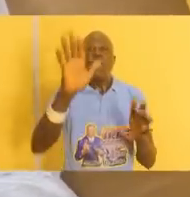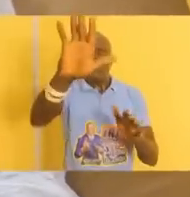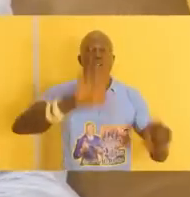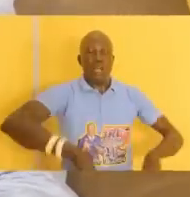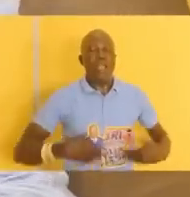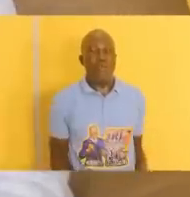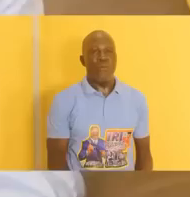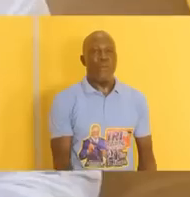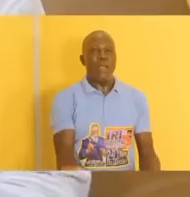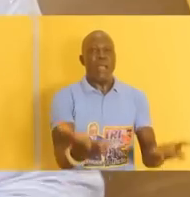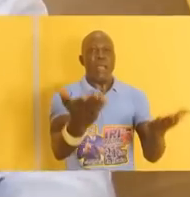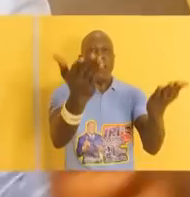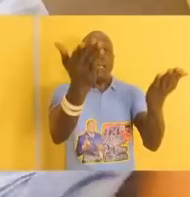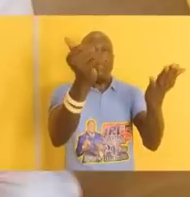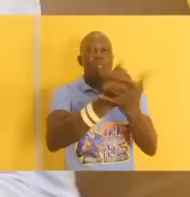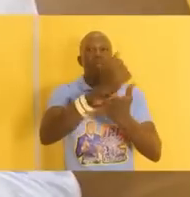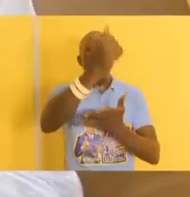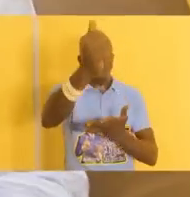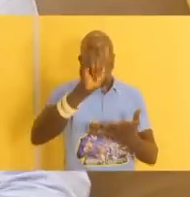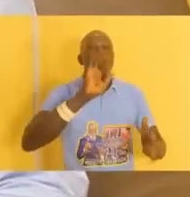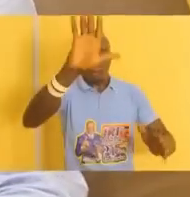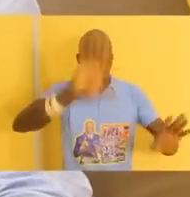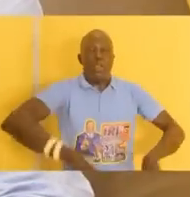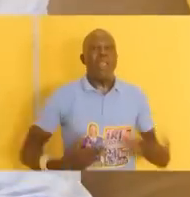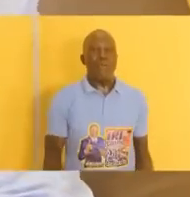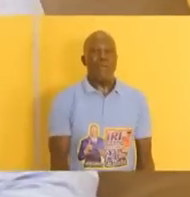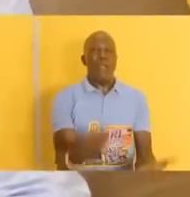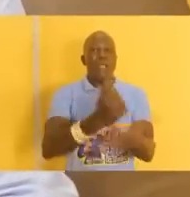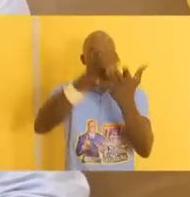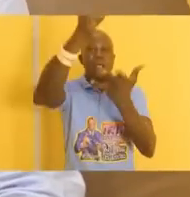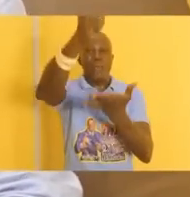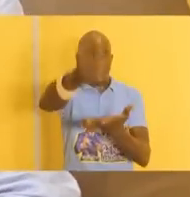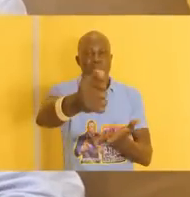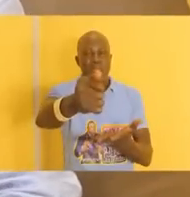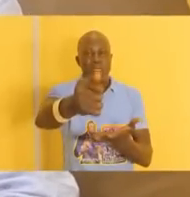Jesus. Amen.